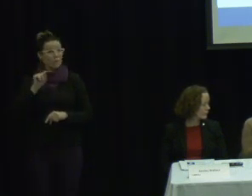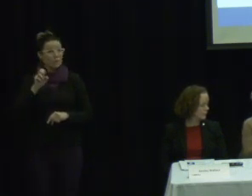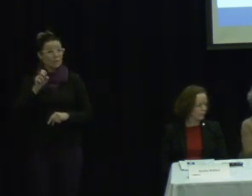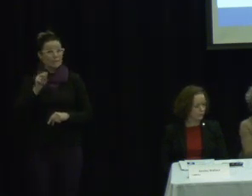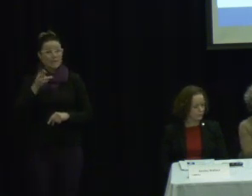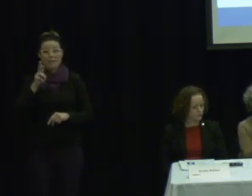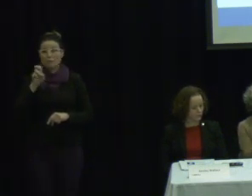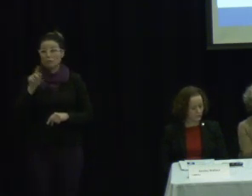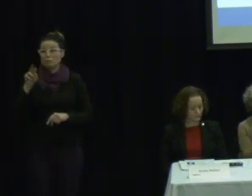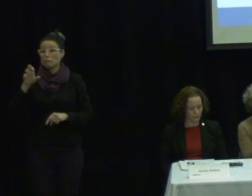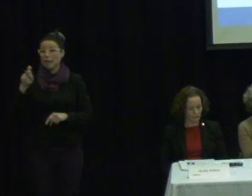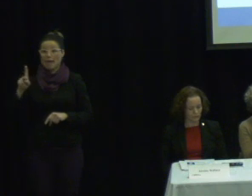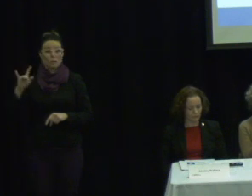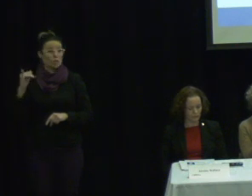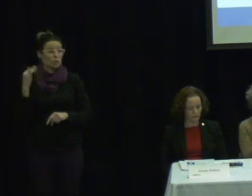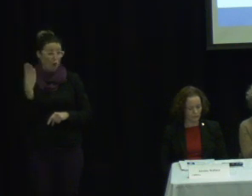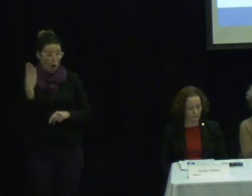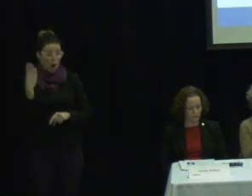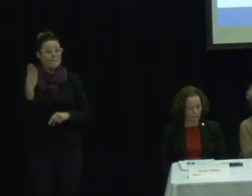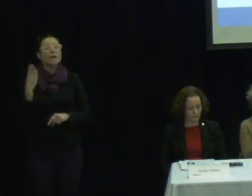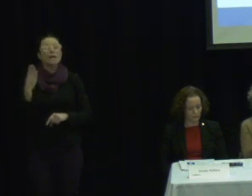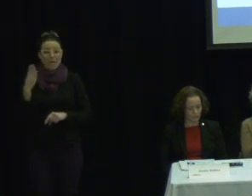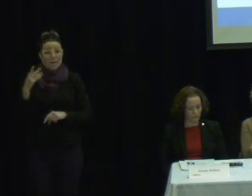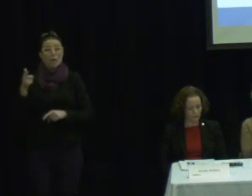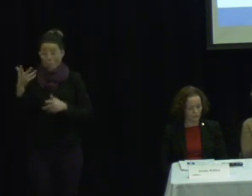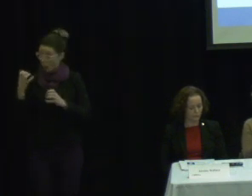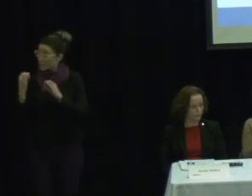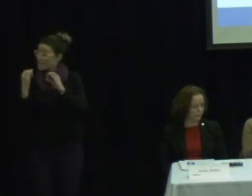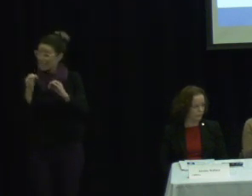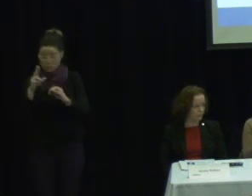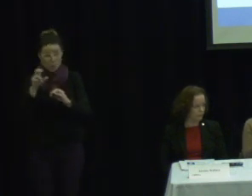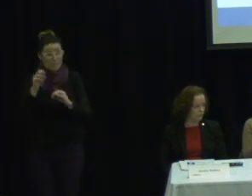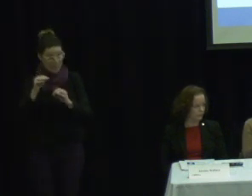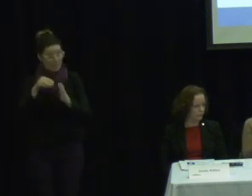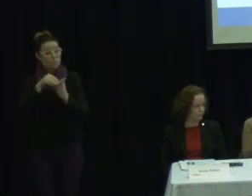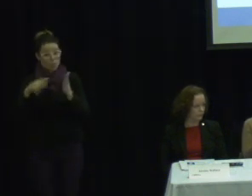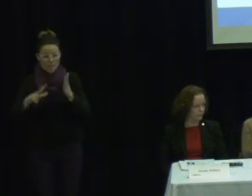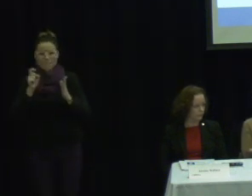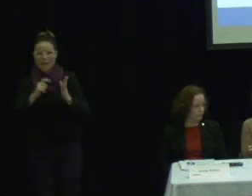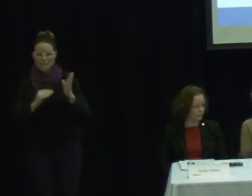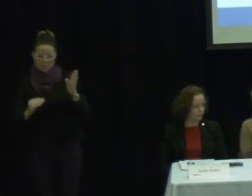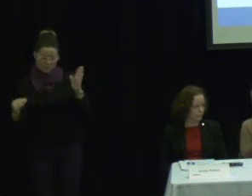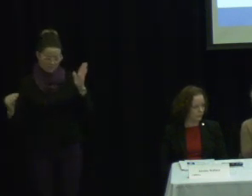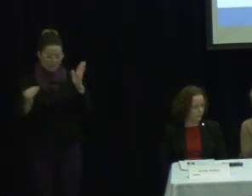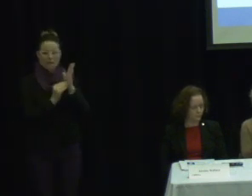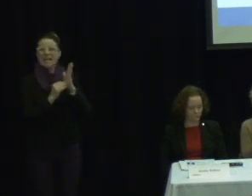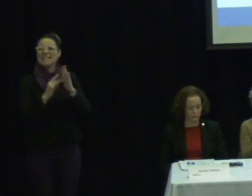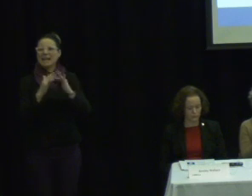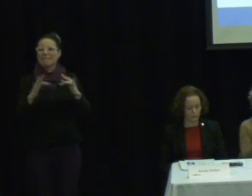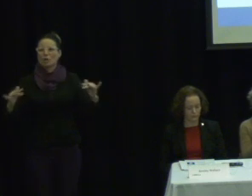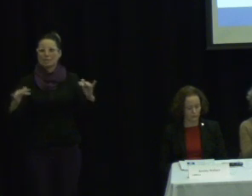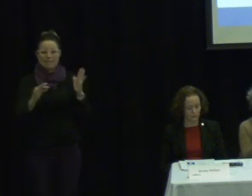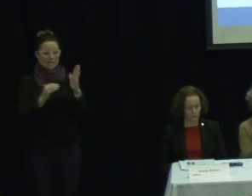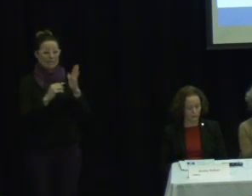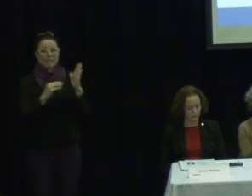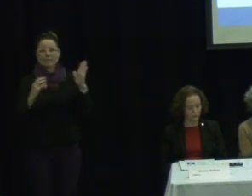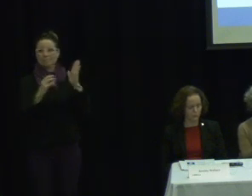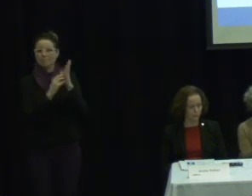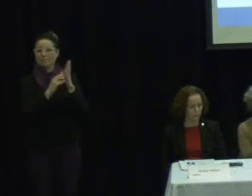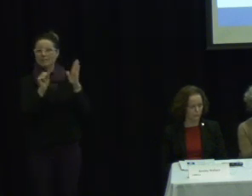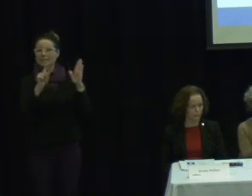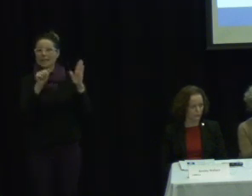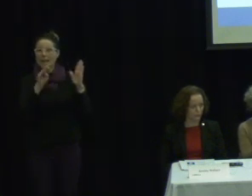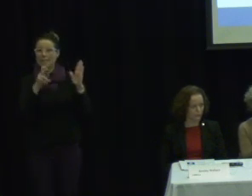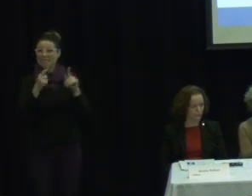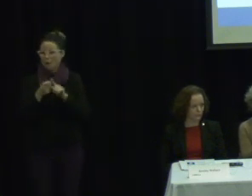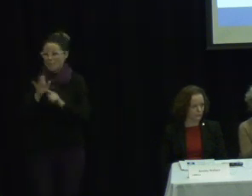job. So if you want to come here and teach USM students as a tenure-track faculty member, you had to be able to express in your own words,